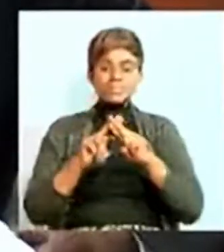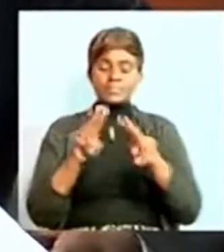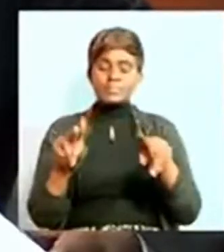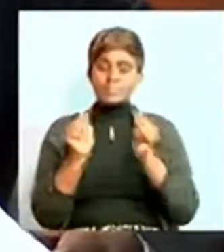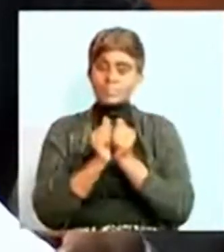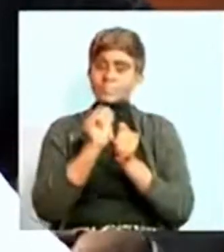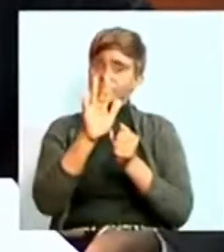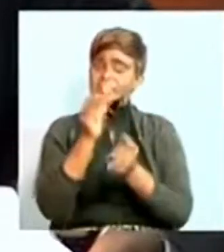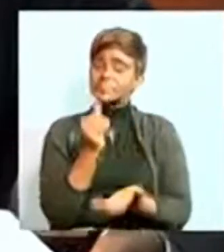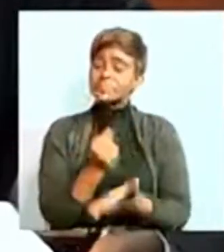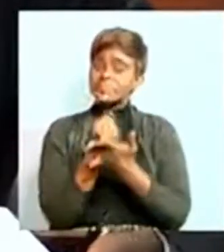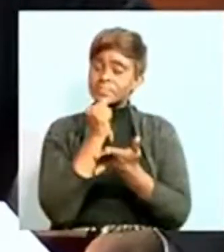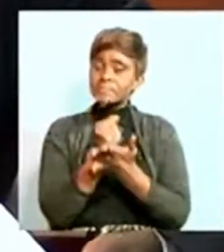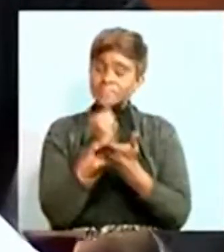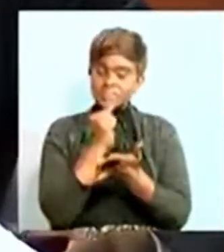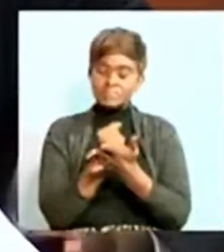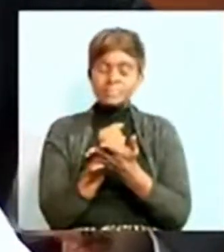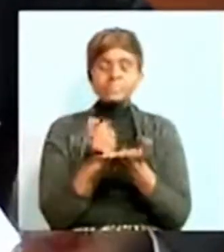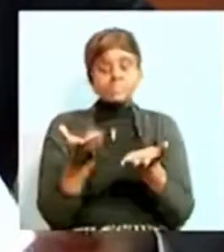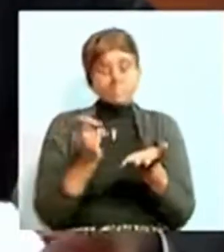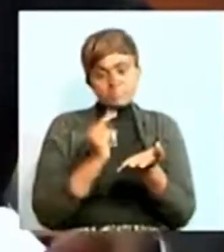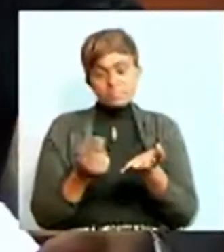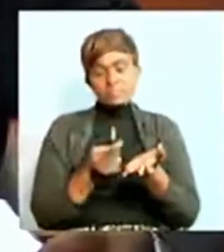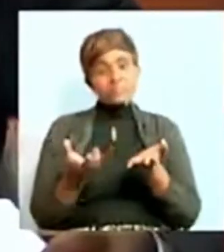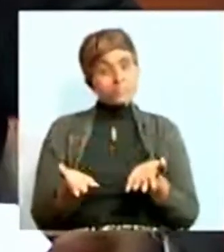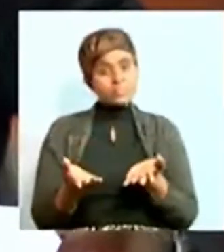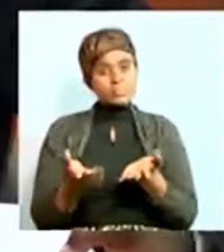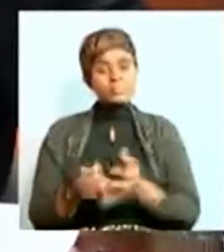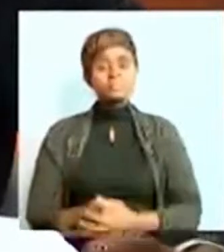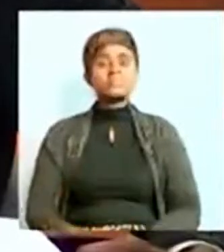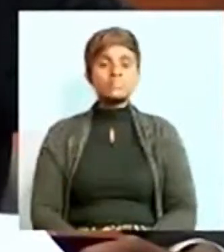your... Yes, we are here.